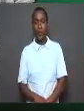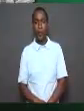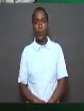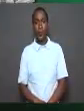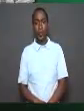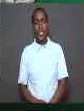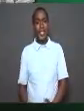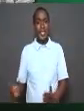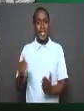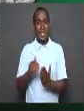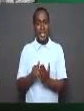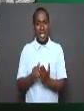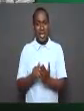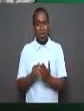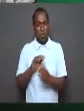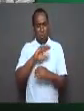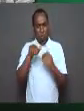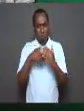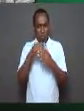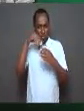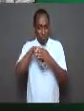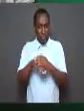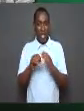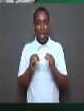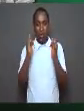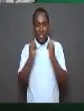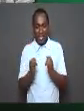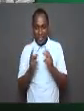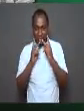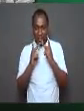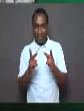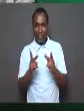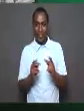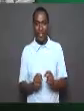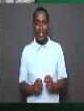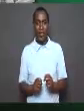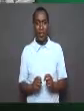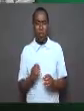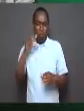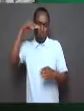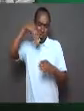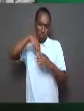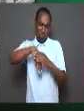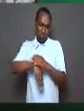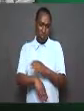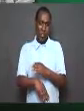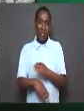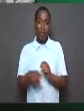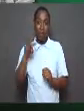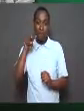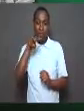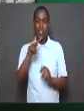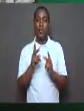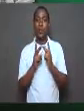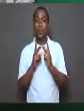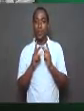the details of the structure, allow for a greater depth of focus, and